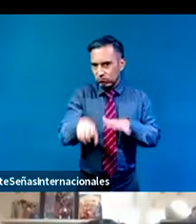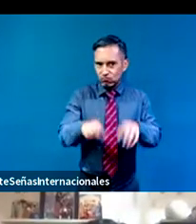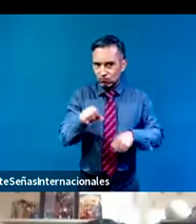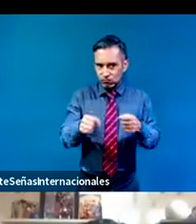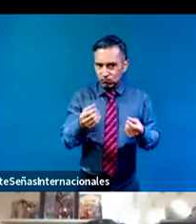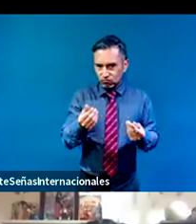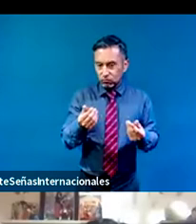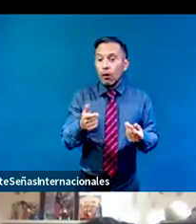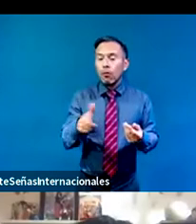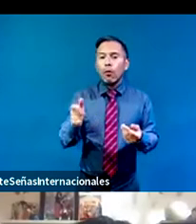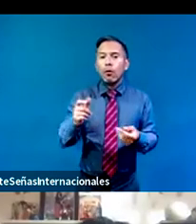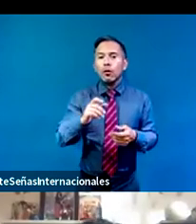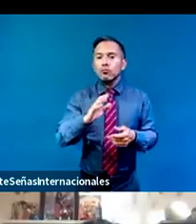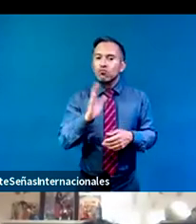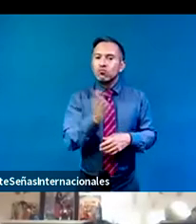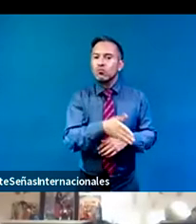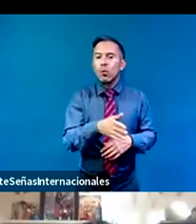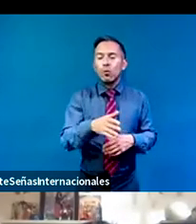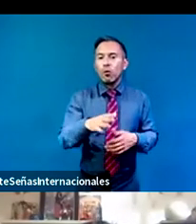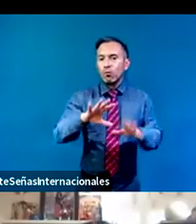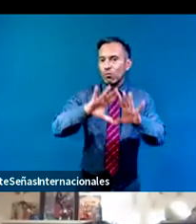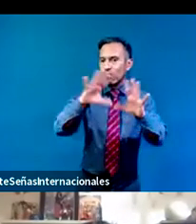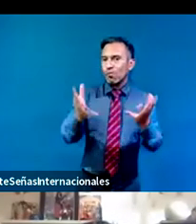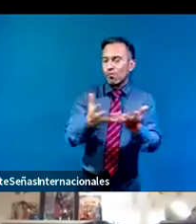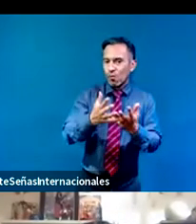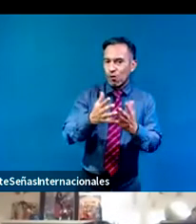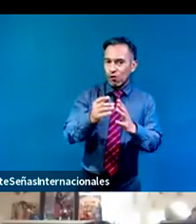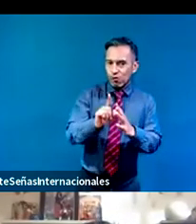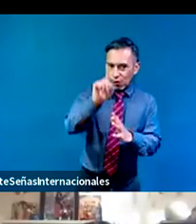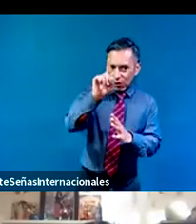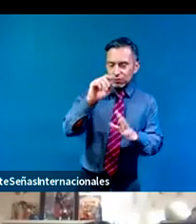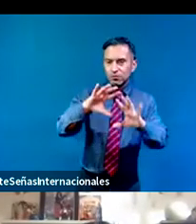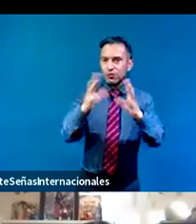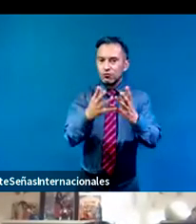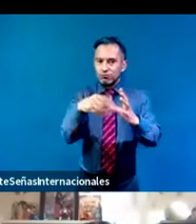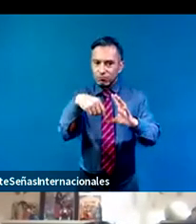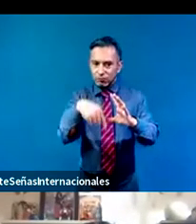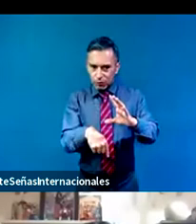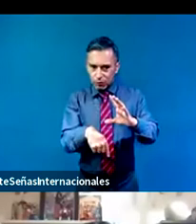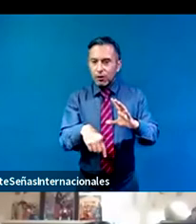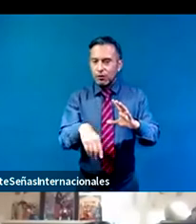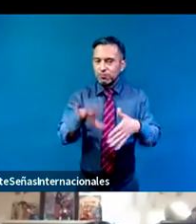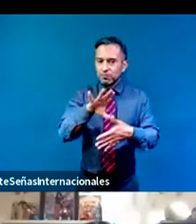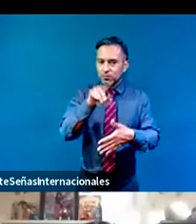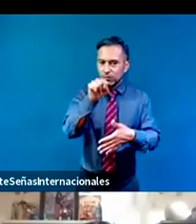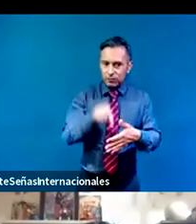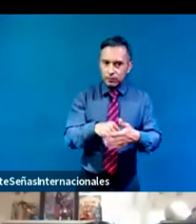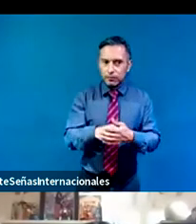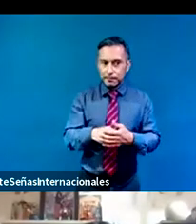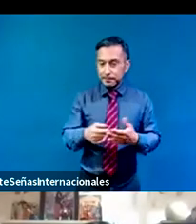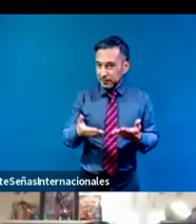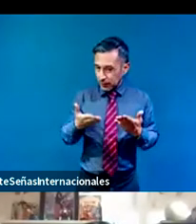all these are integrated within the four actions that are being proposed within the blueprint. Thanks, Seemin.